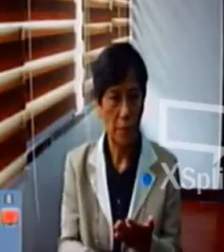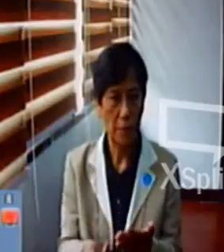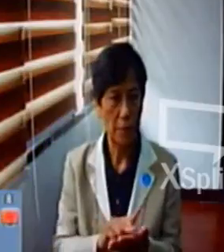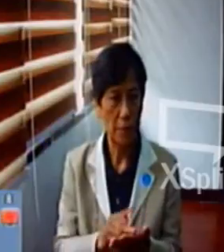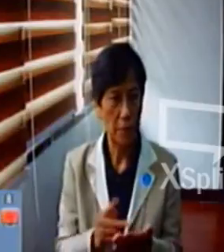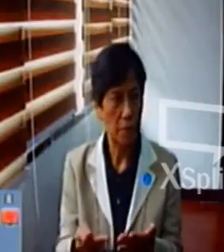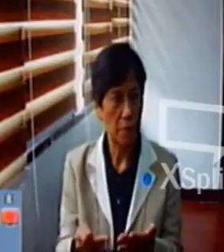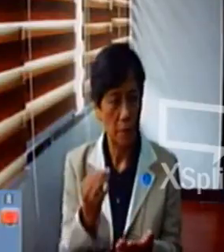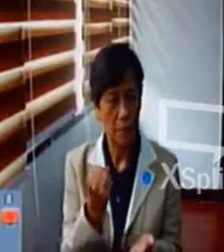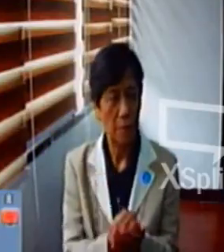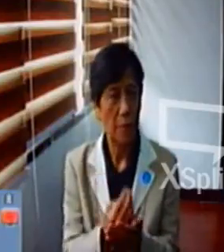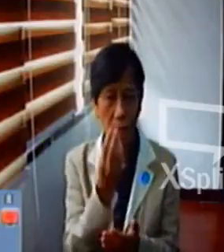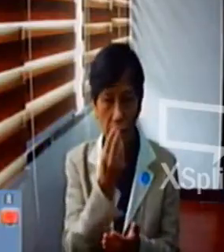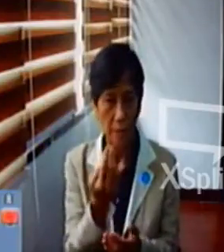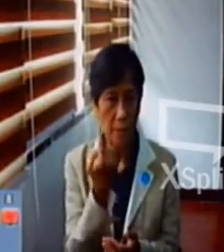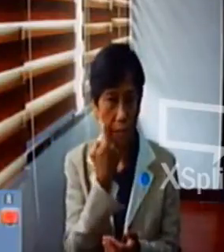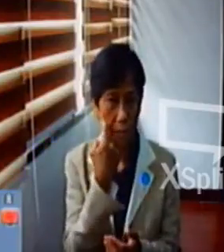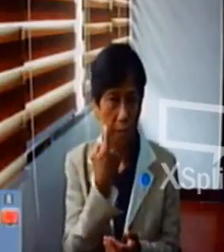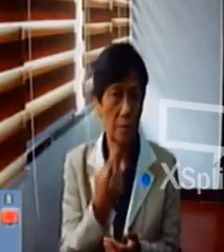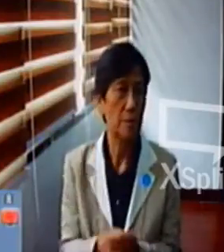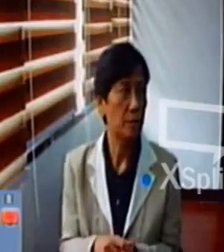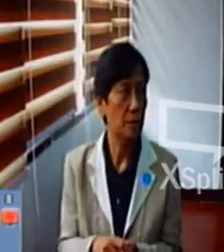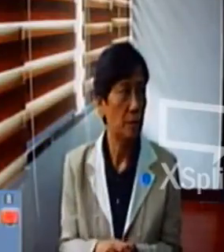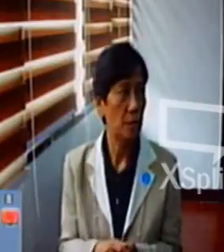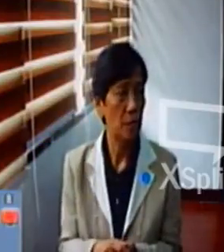a few minutes ago as GGGG to